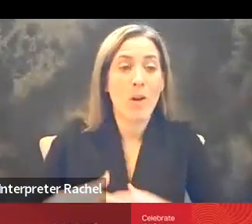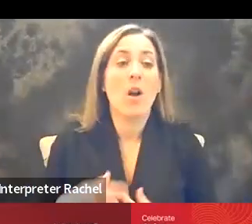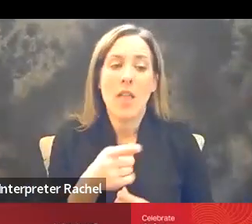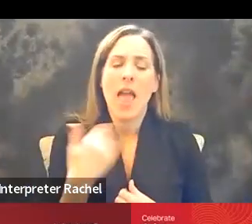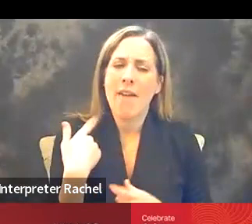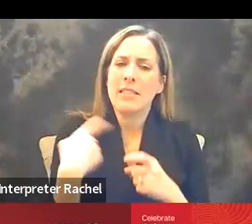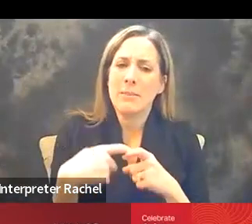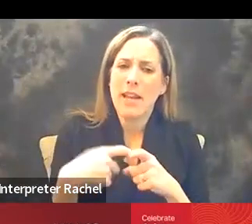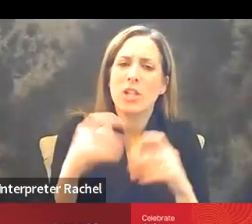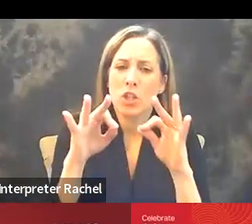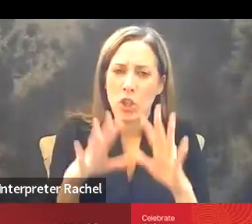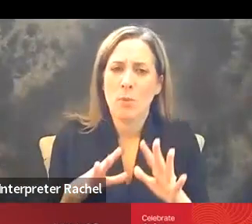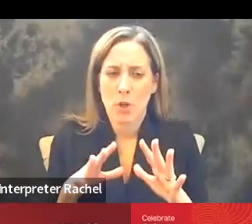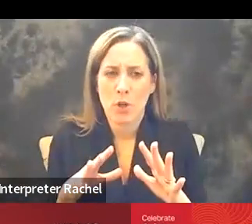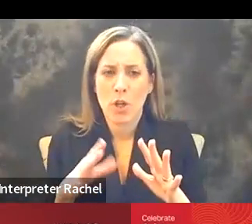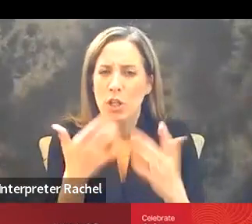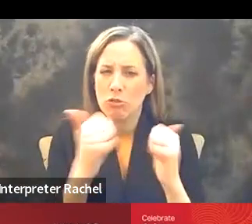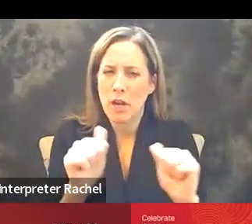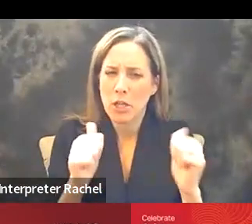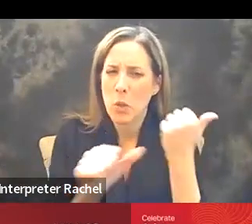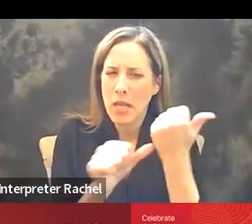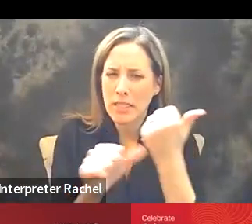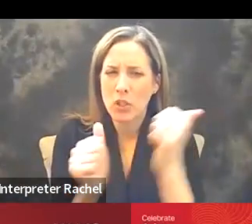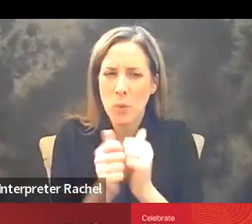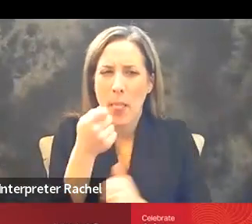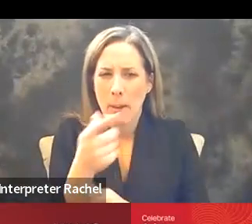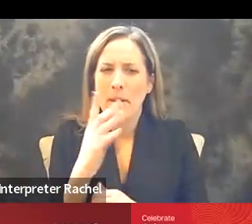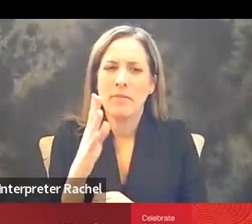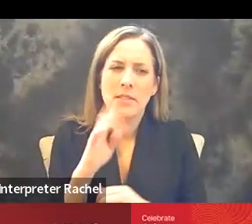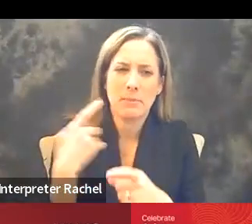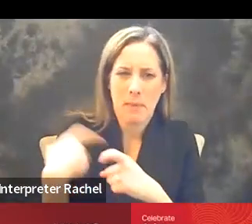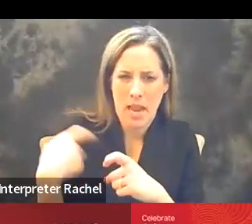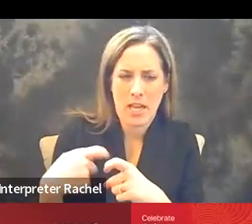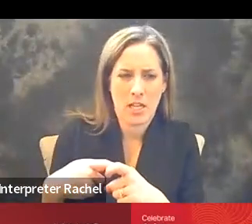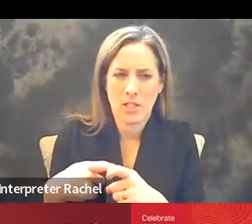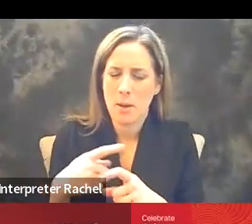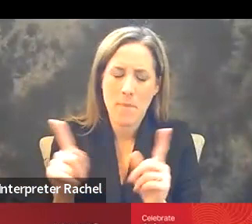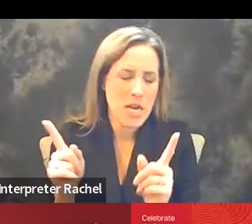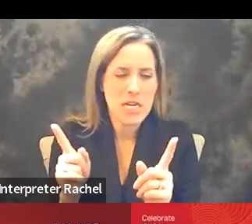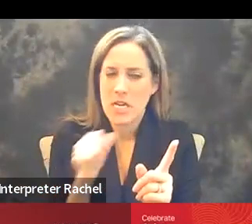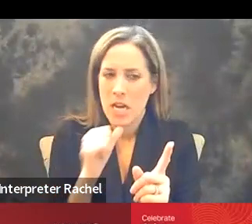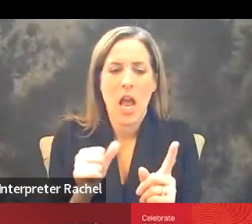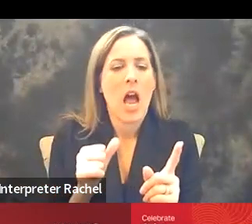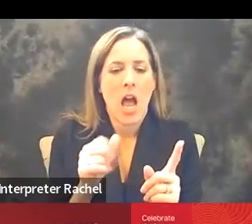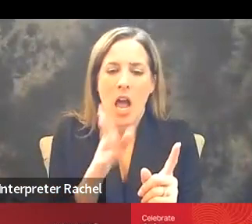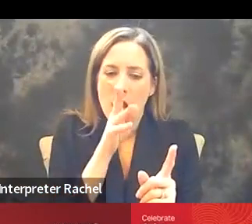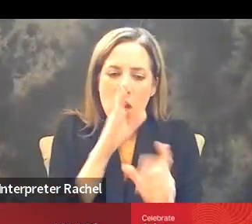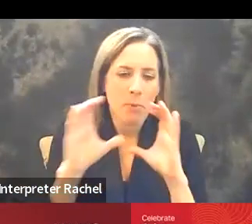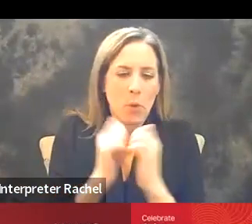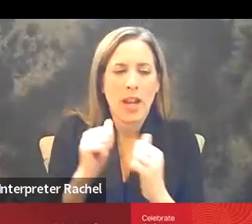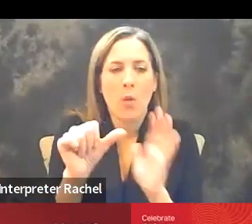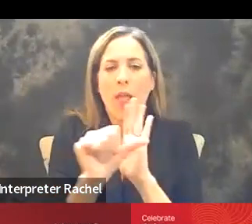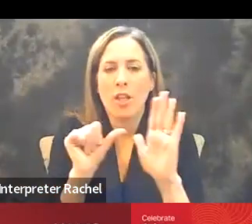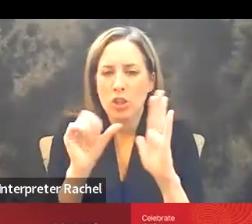Spanish interpreter trying to assist with a little bit of Spanish. It was really not. And so eventually I talked to the surgeon, and we